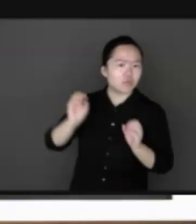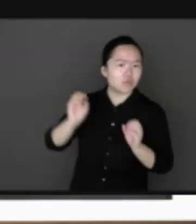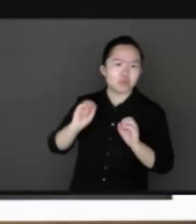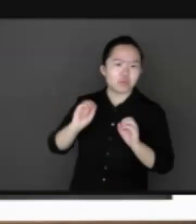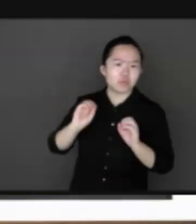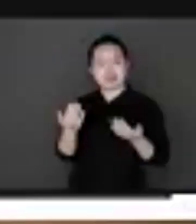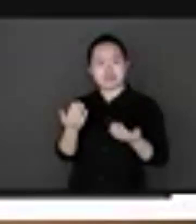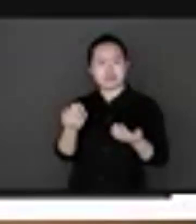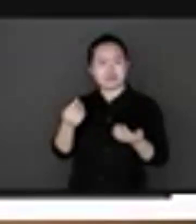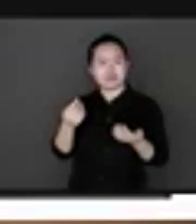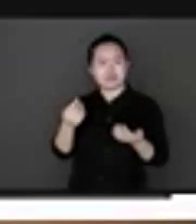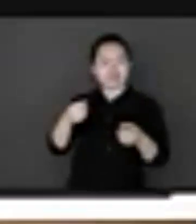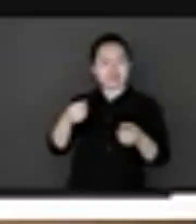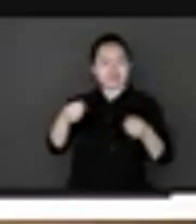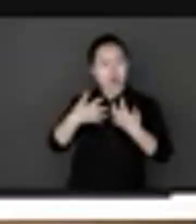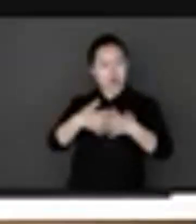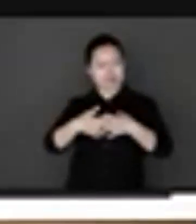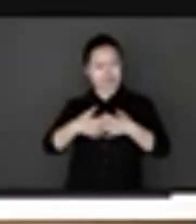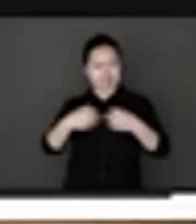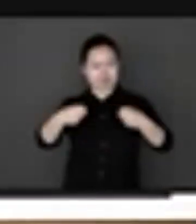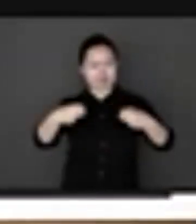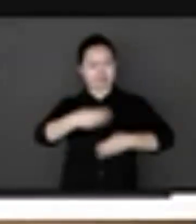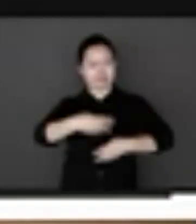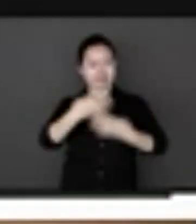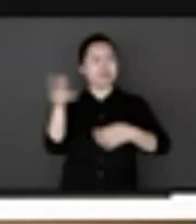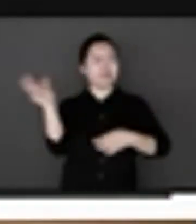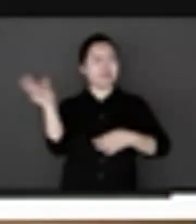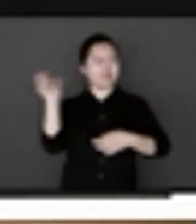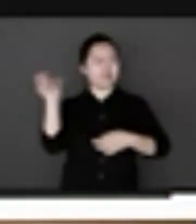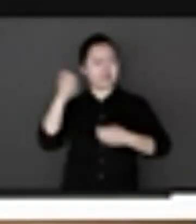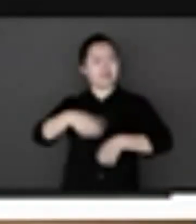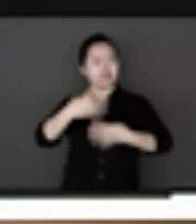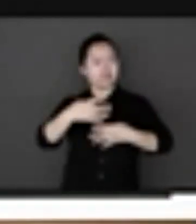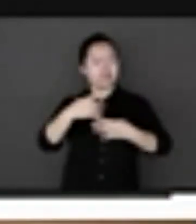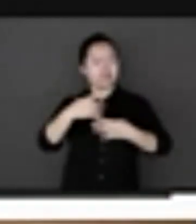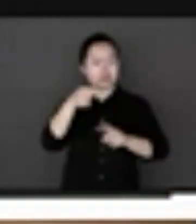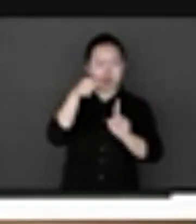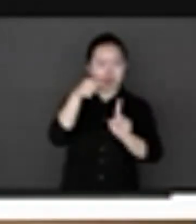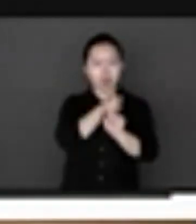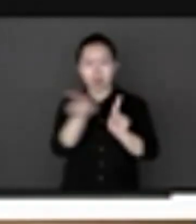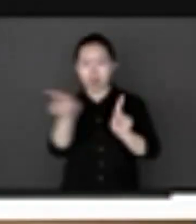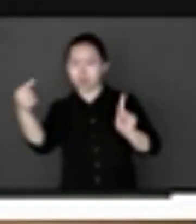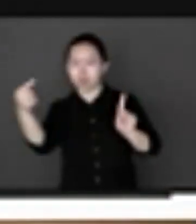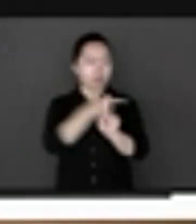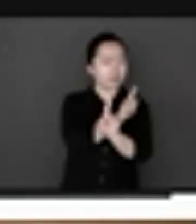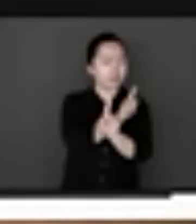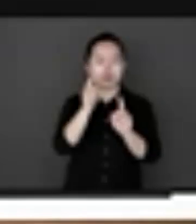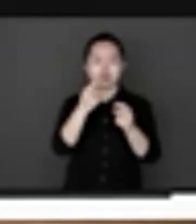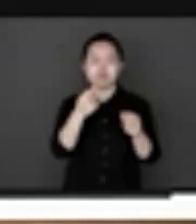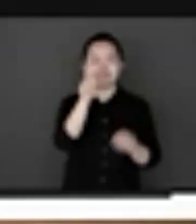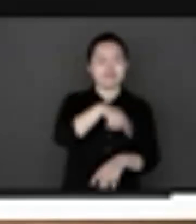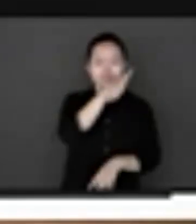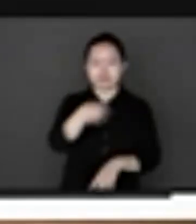to understand because the way the software turns it into text creates lots of errors.